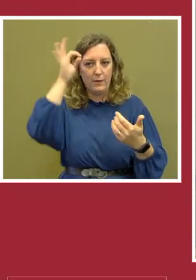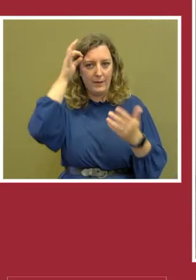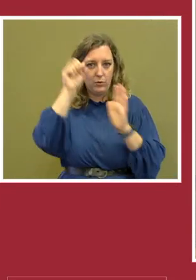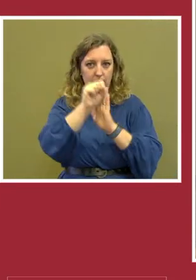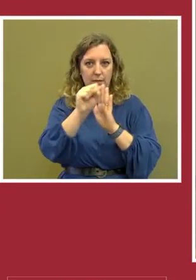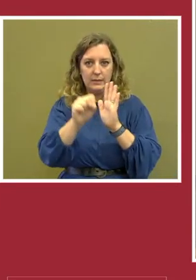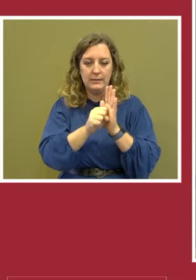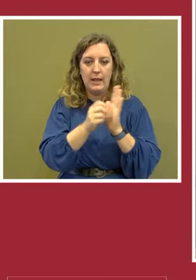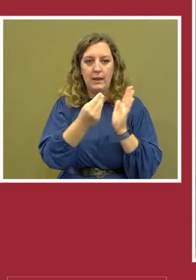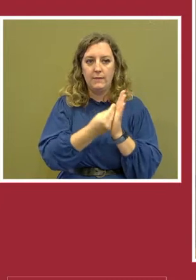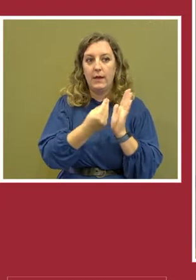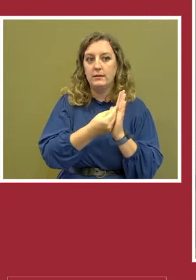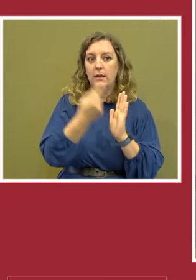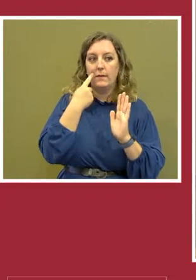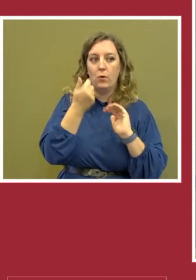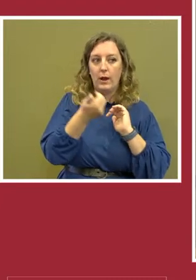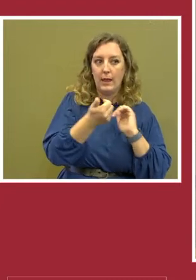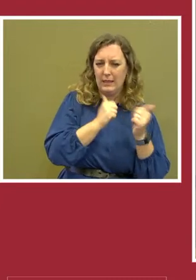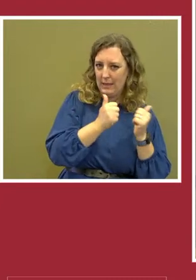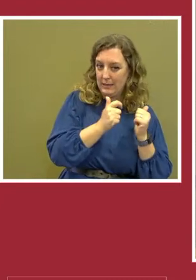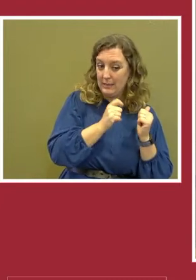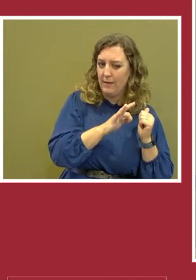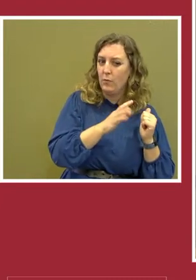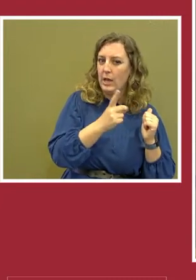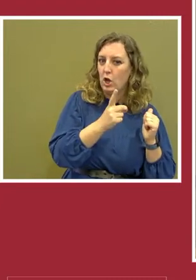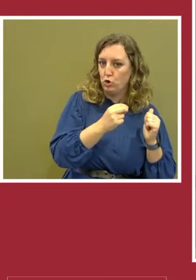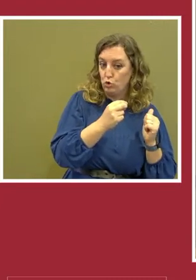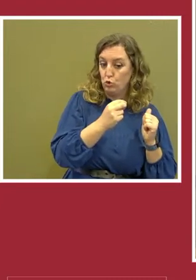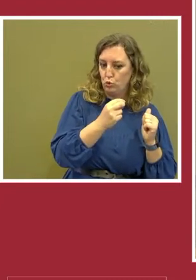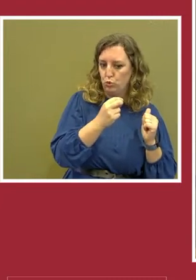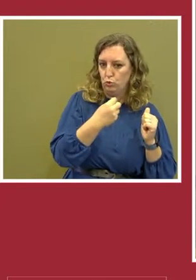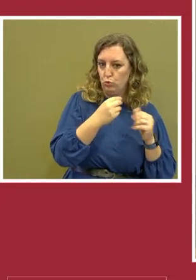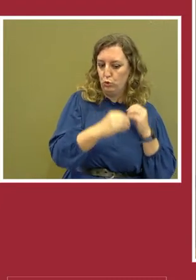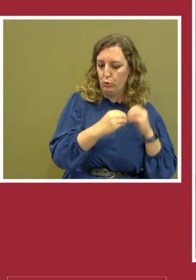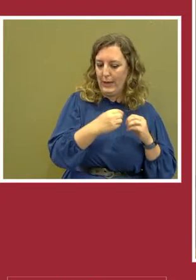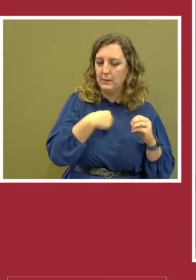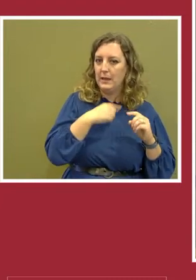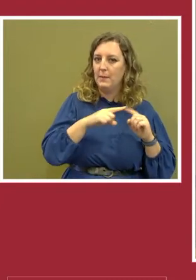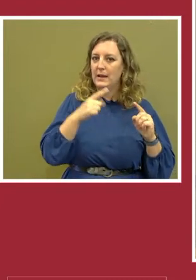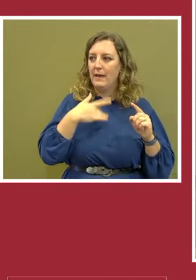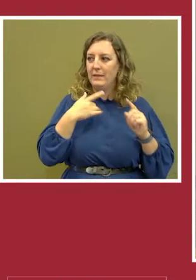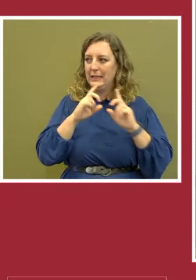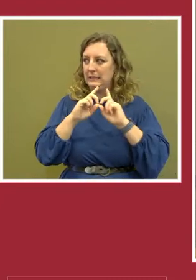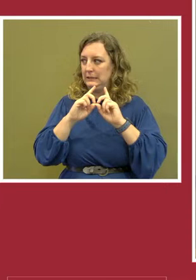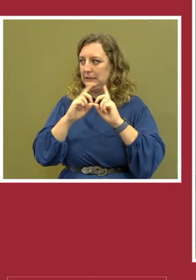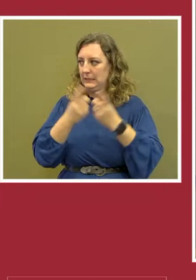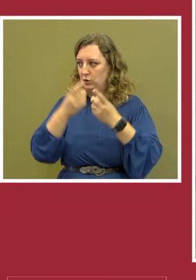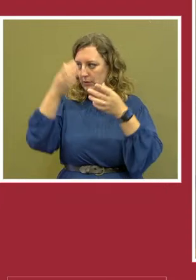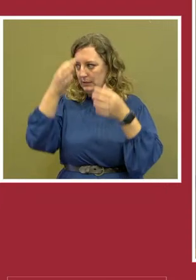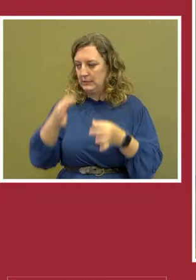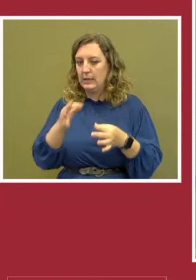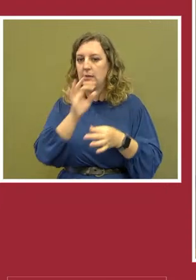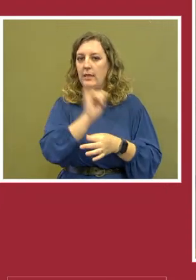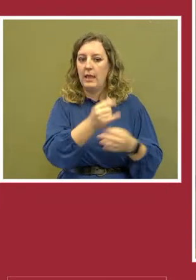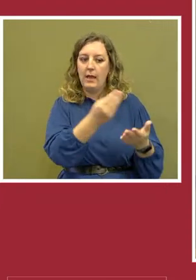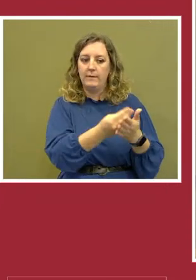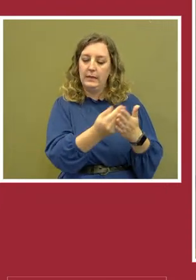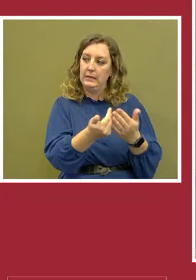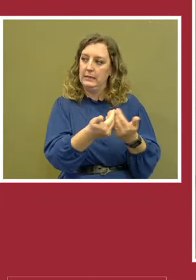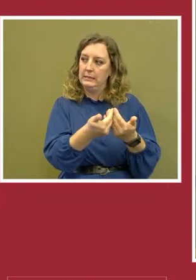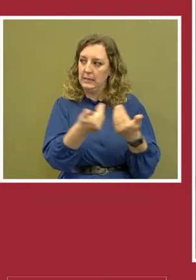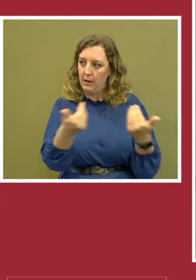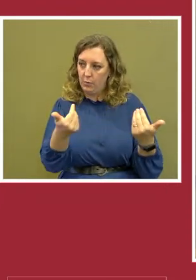for athletics. If we do, correct me, but I feel like that's a district decision to say that that funding is